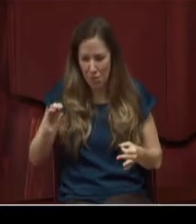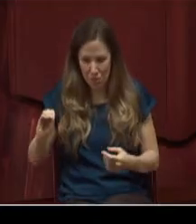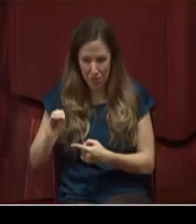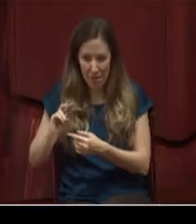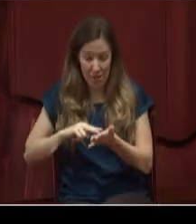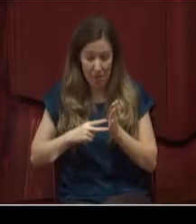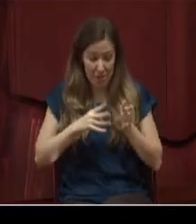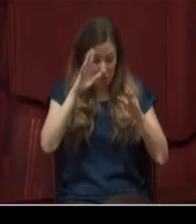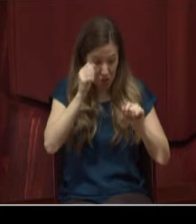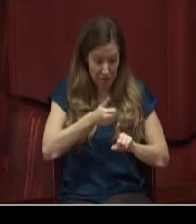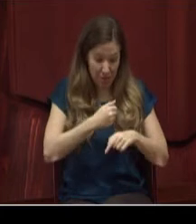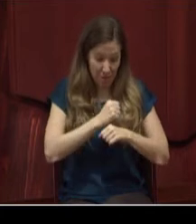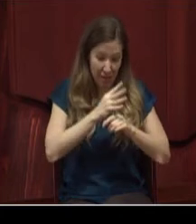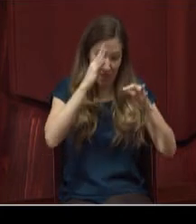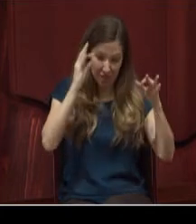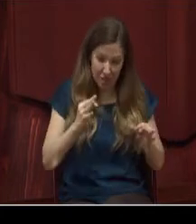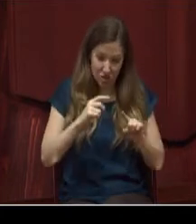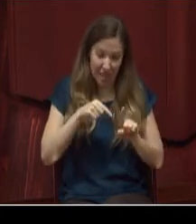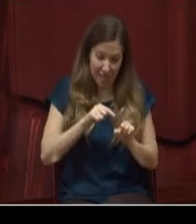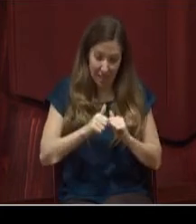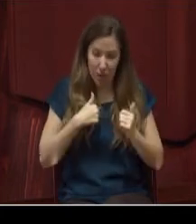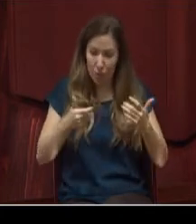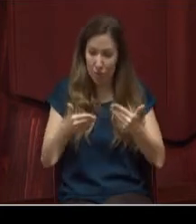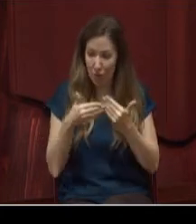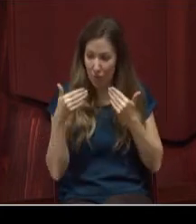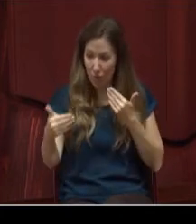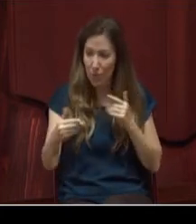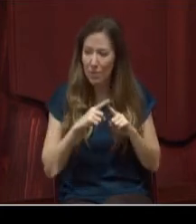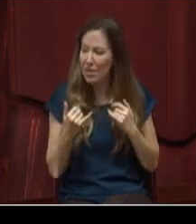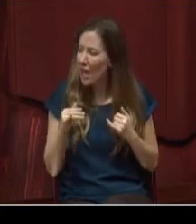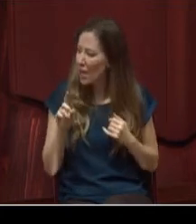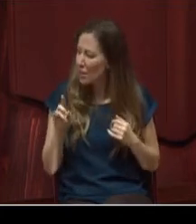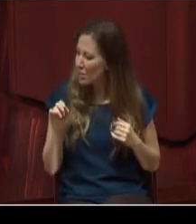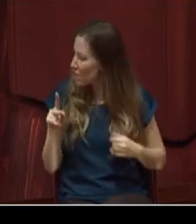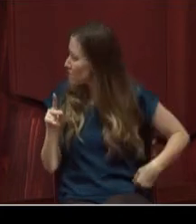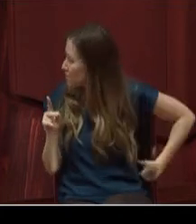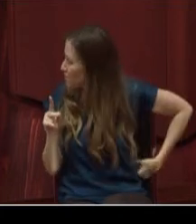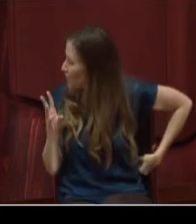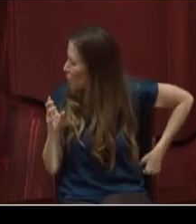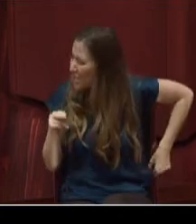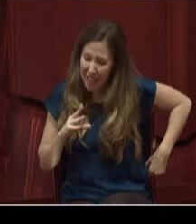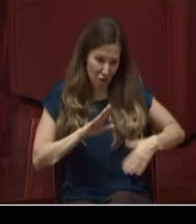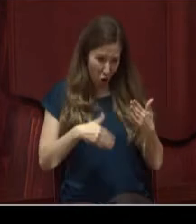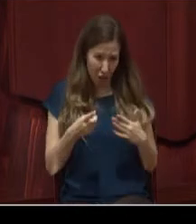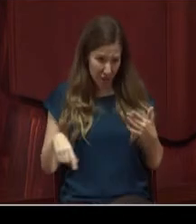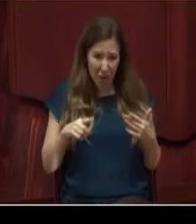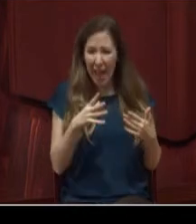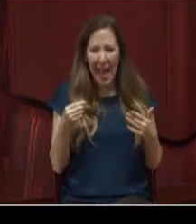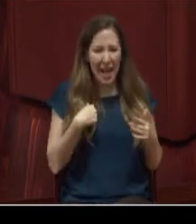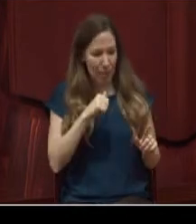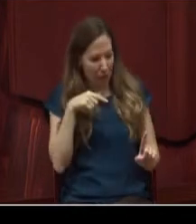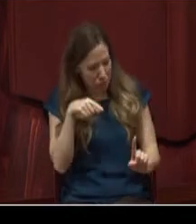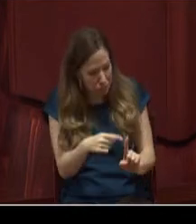was making a decision, this is how he wanted to go forward. Dick, you were part of the group that, and Winston, all of you, and chime in, by the way, as your